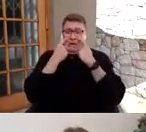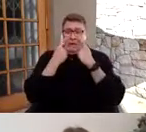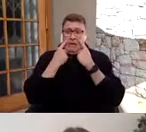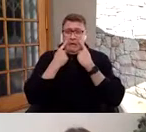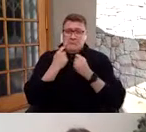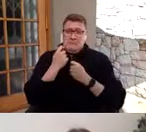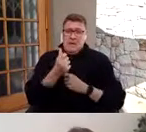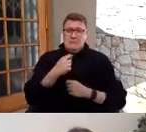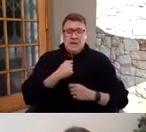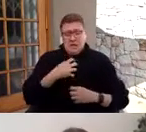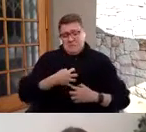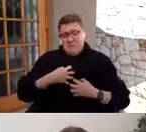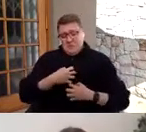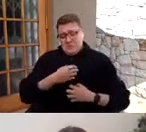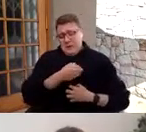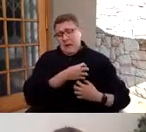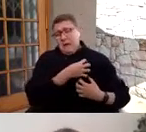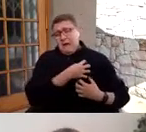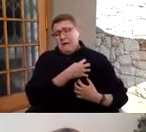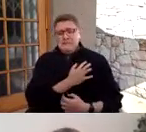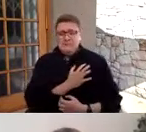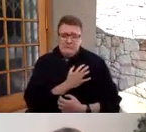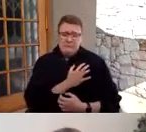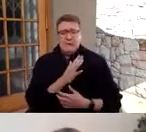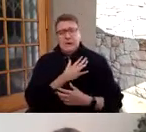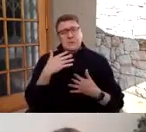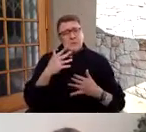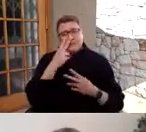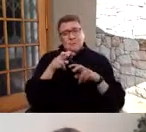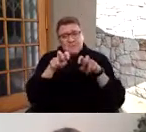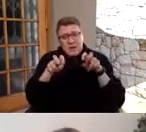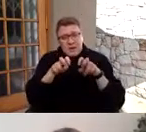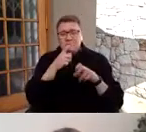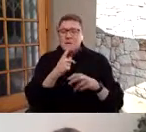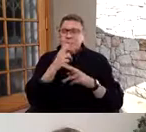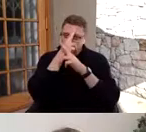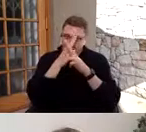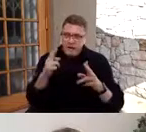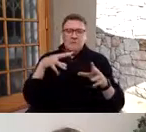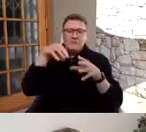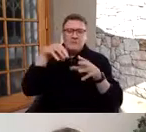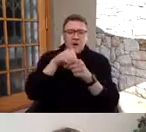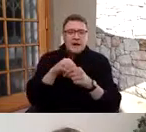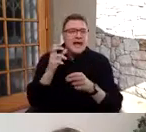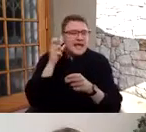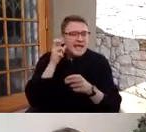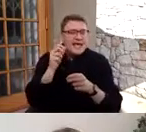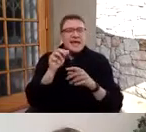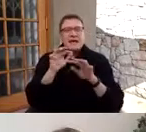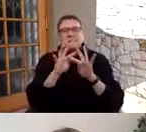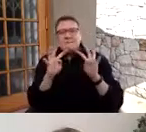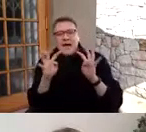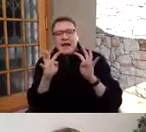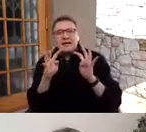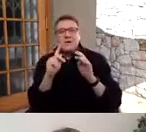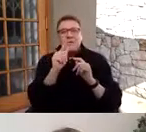very emotional. I wear my heart on my sleeves. It was such a great honor to also be part of all of, and hear some of the panelists and what apps they